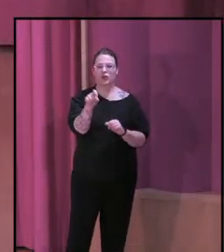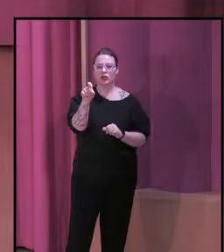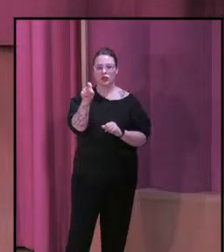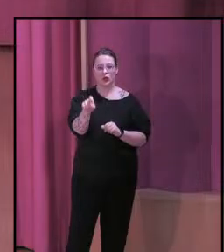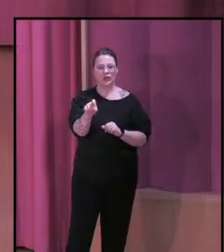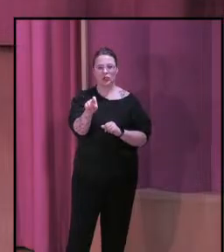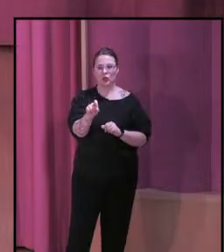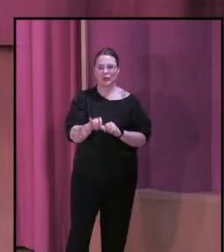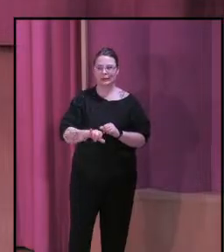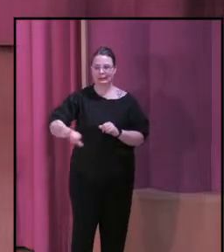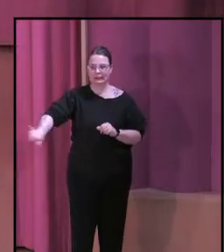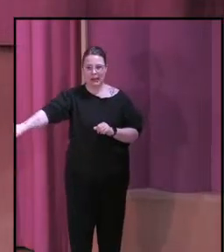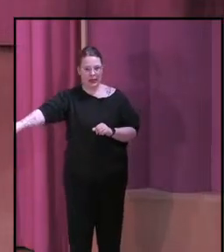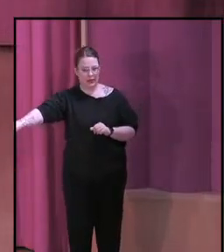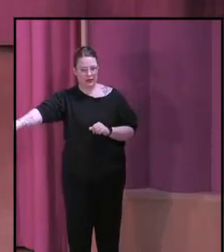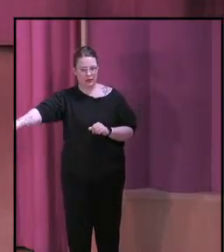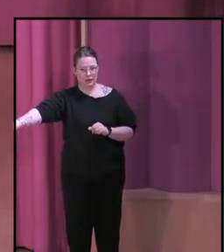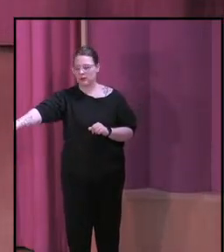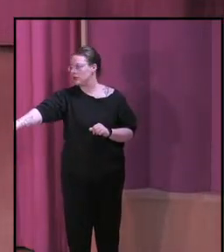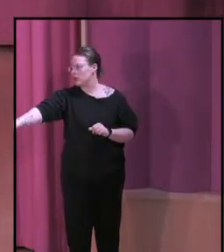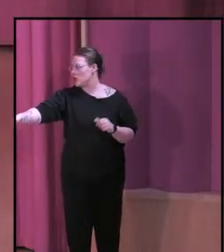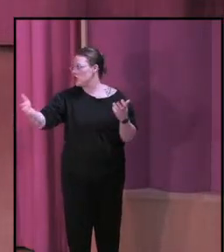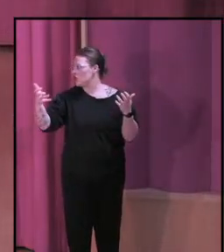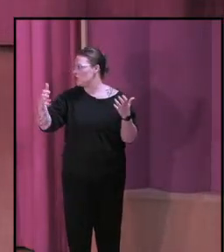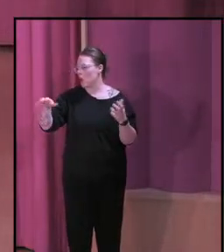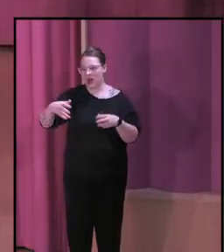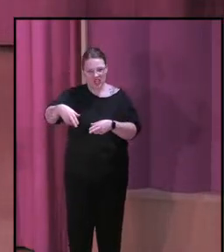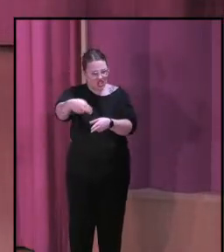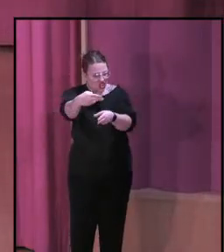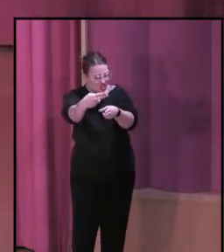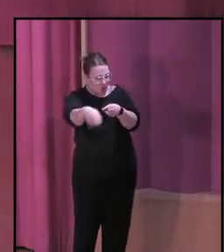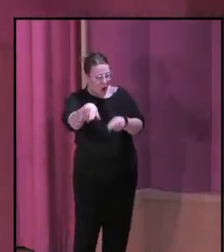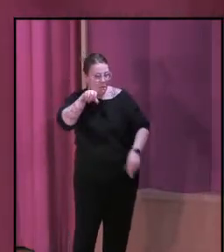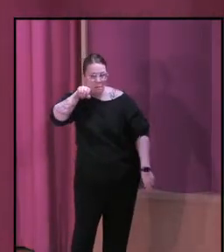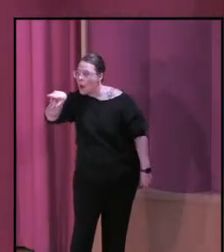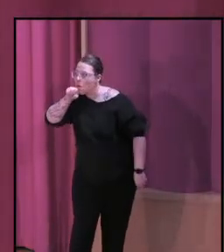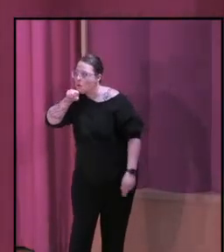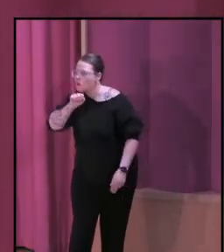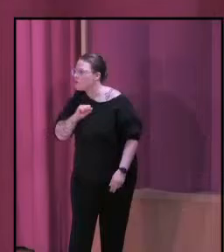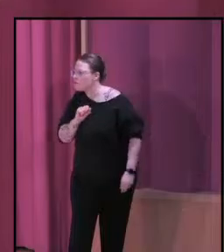of the way of the razor-sharp party blower.